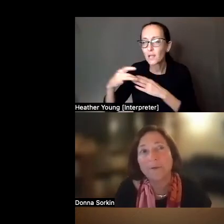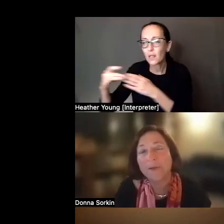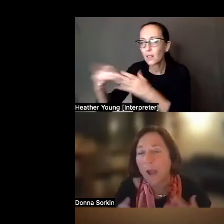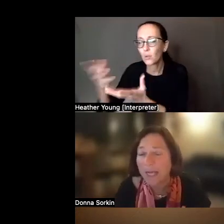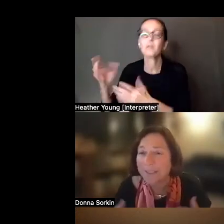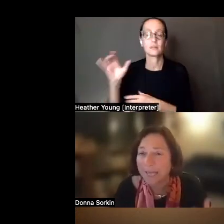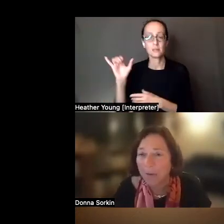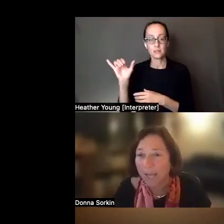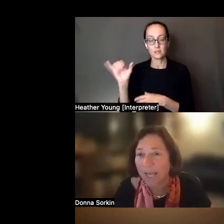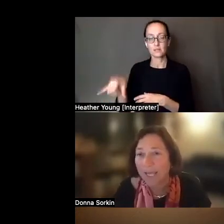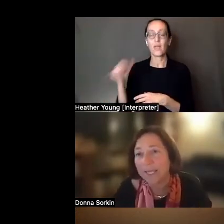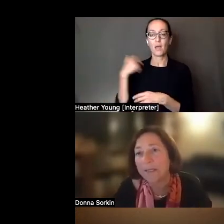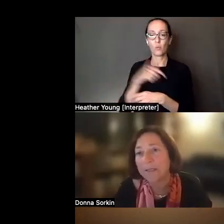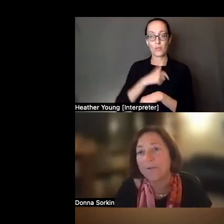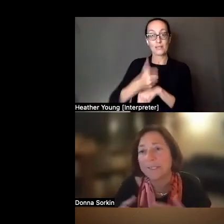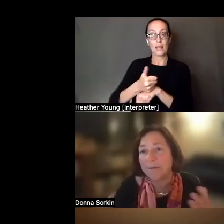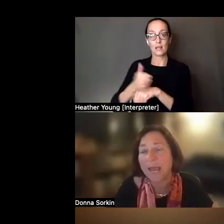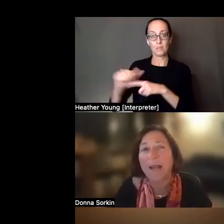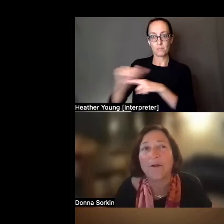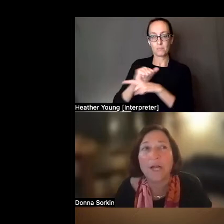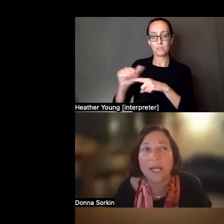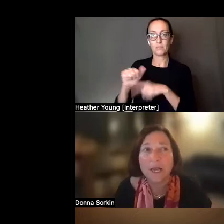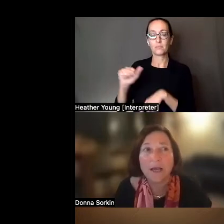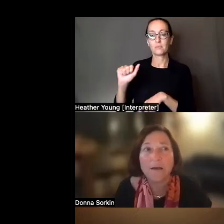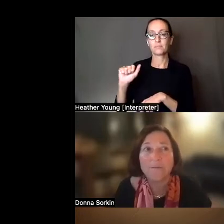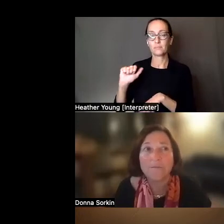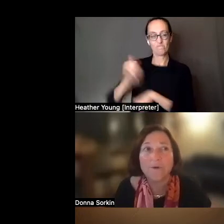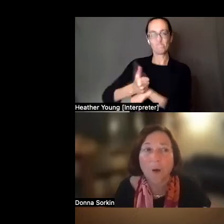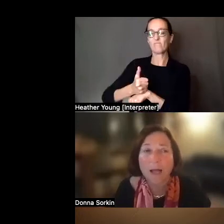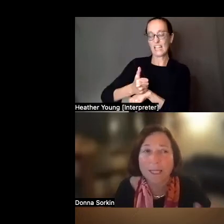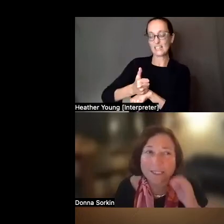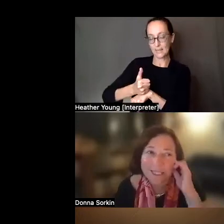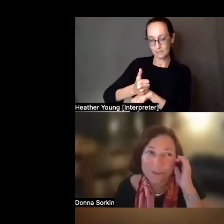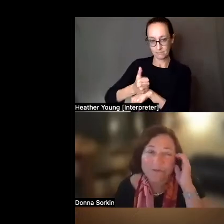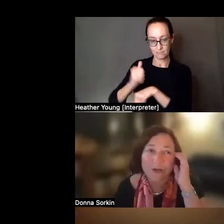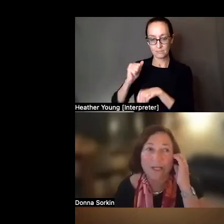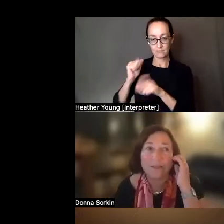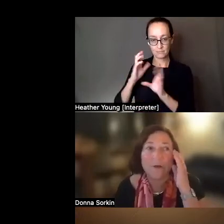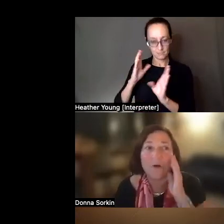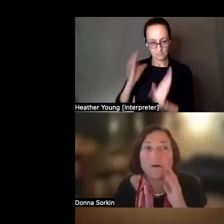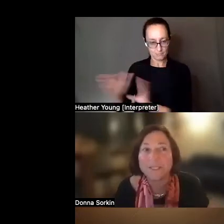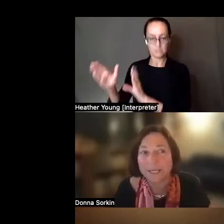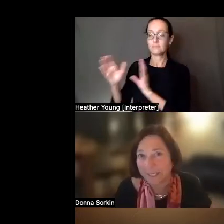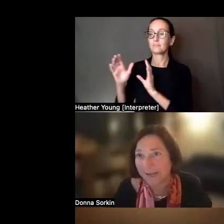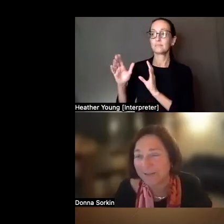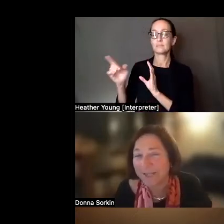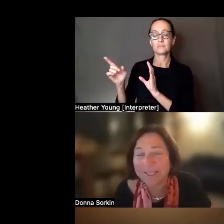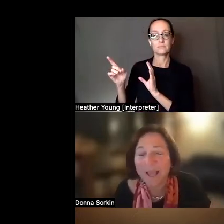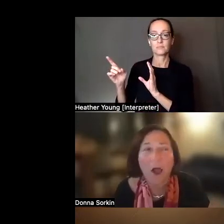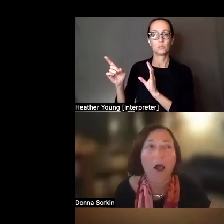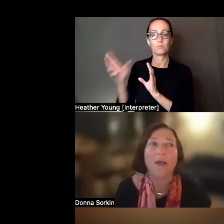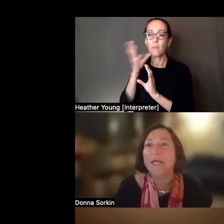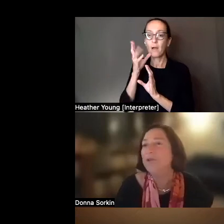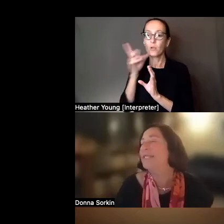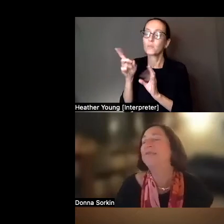so we practiced that way in a close set manner for a while. And she was very encouraging. She would say,